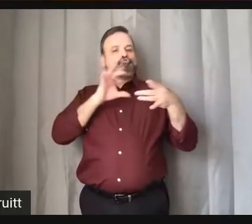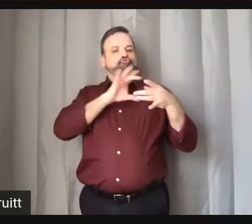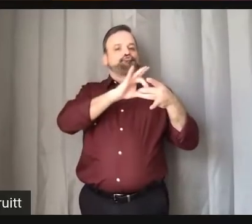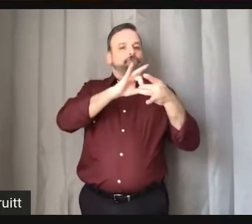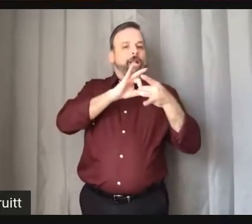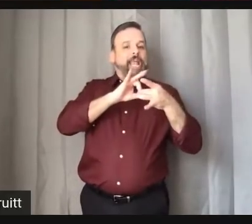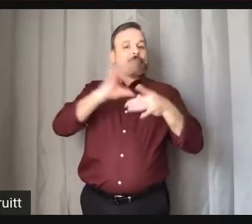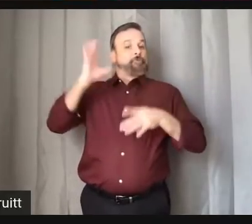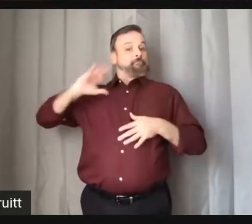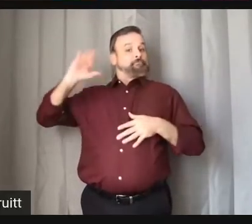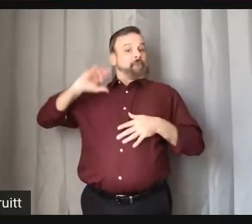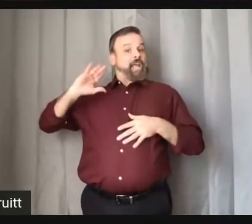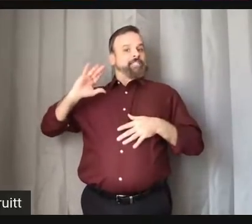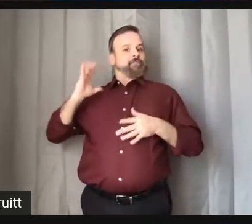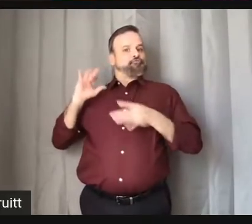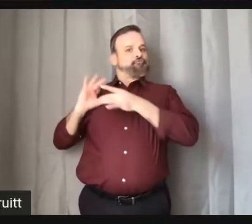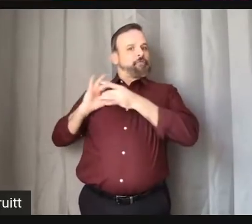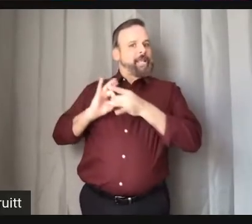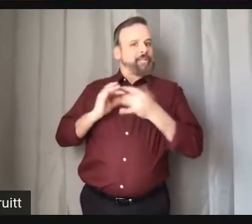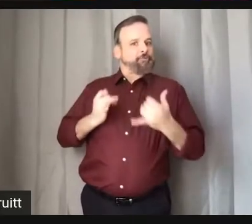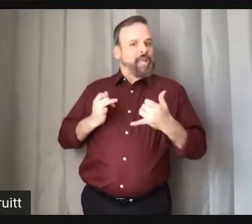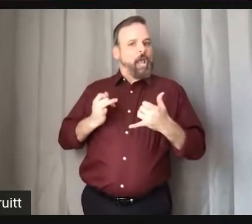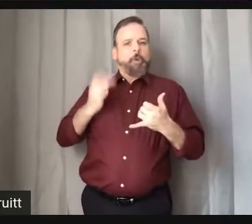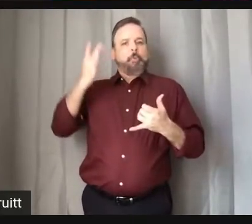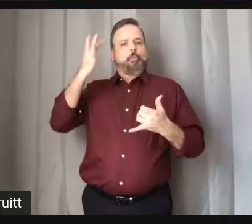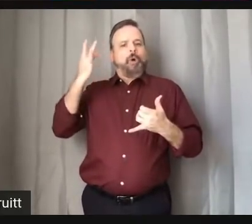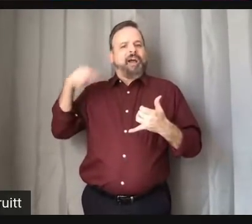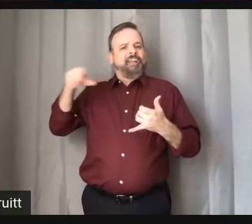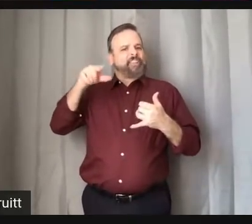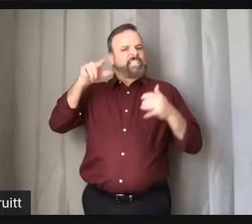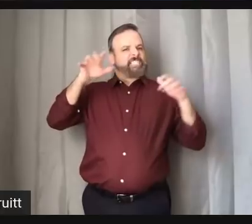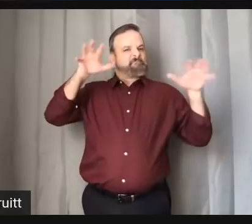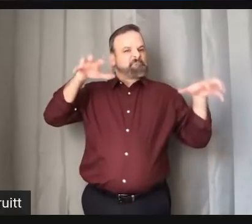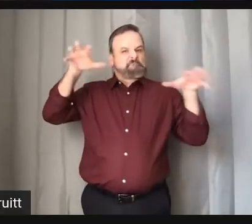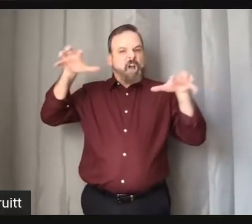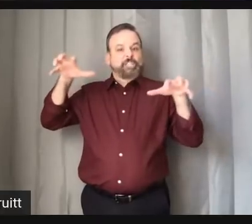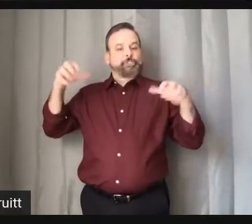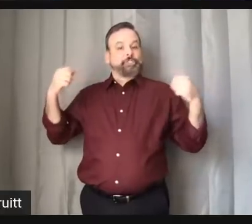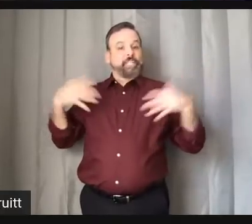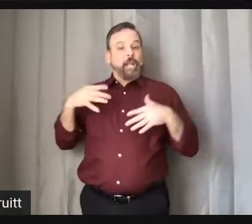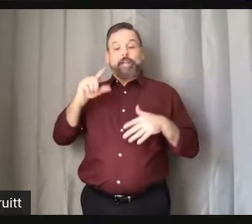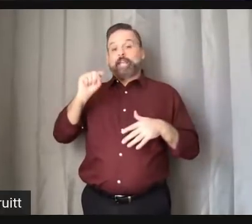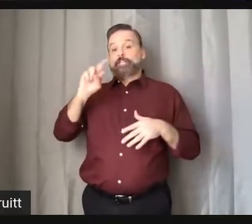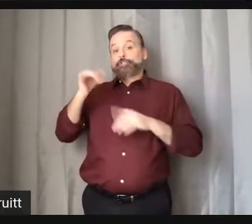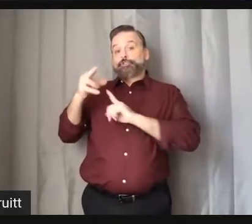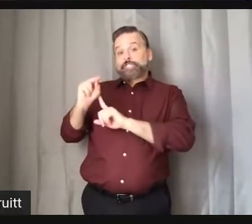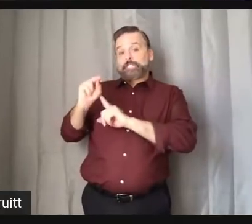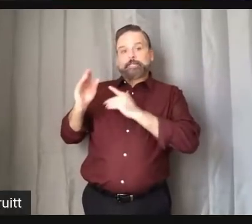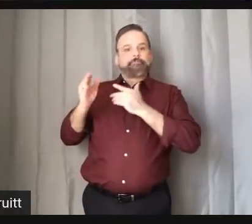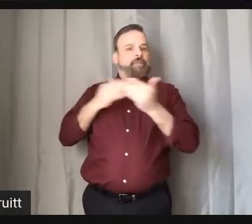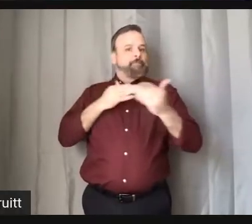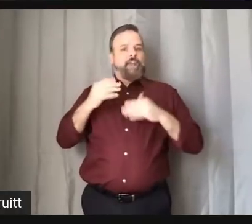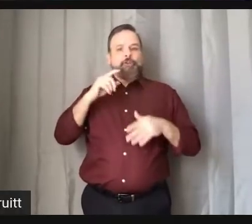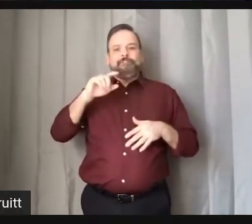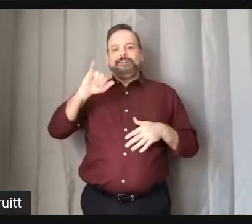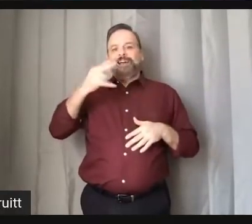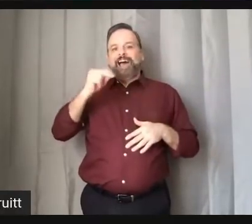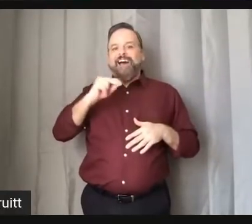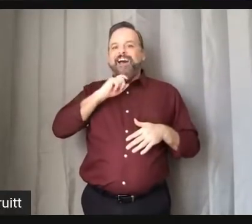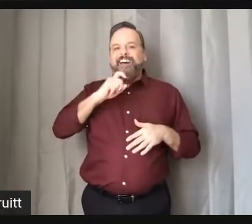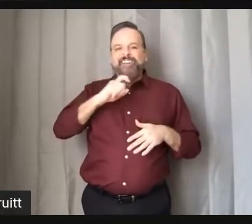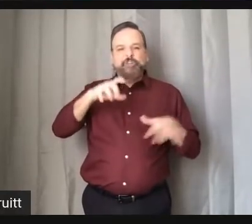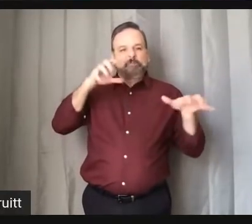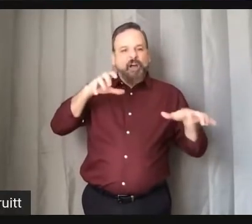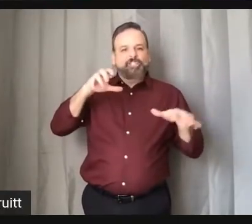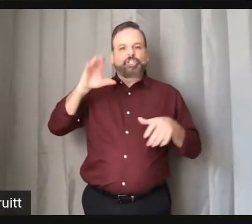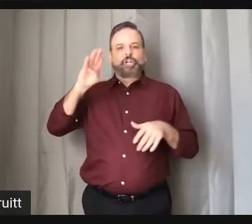this time, and what is scary about them? And, you know, and Tristan, whether it's the iron monsters, whether it's the brand flies, whether